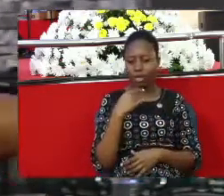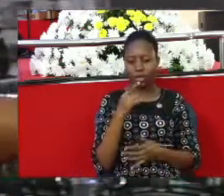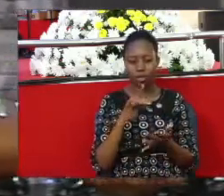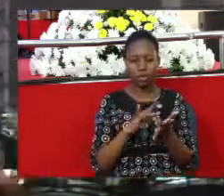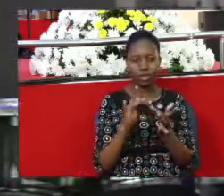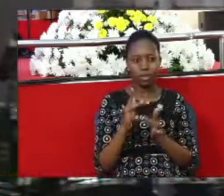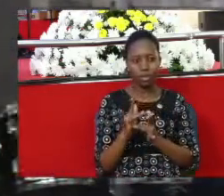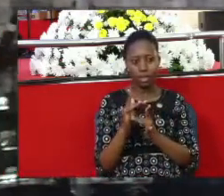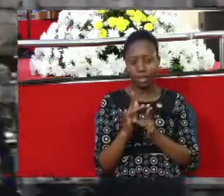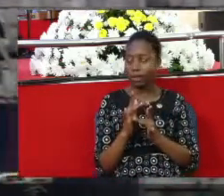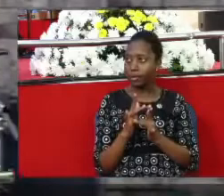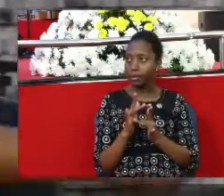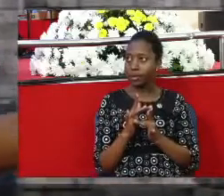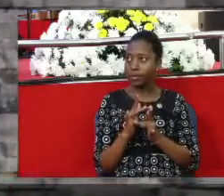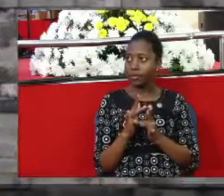haujauliza kitu.